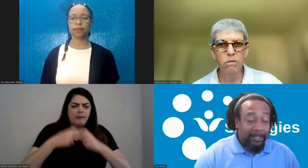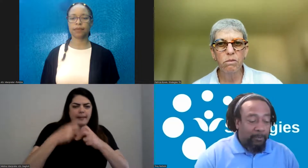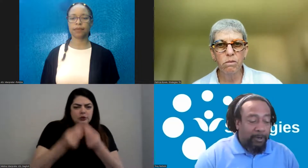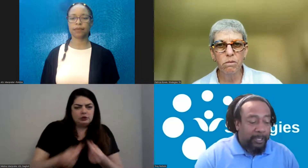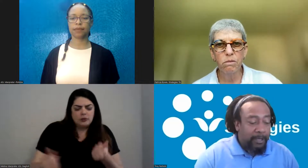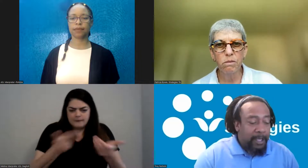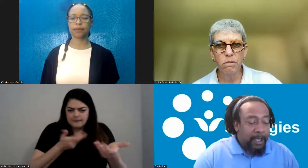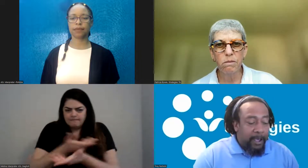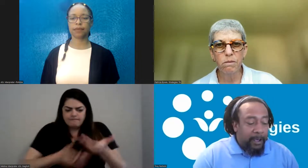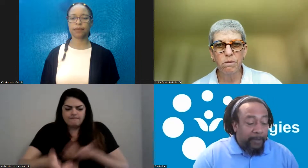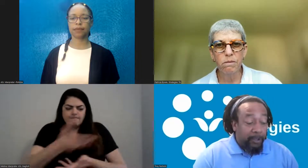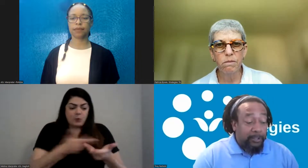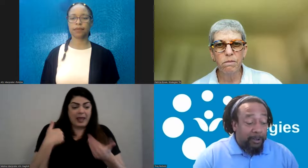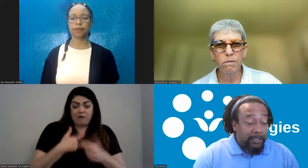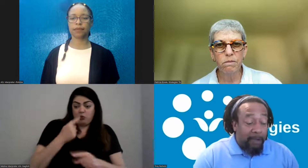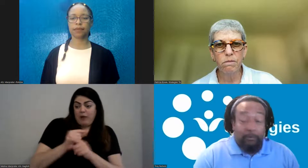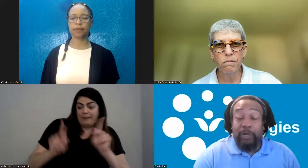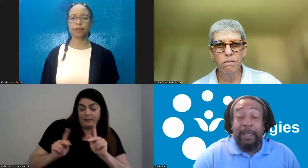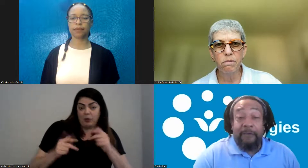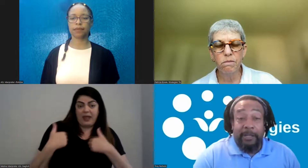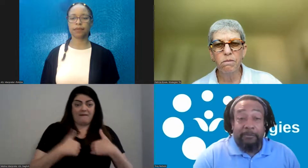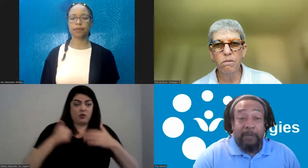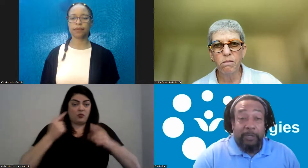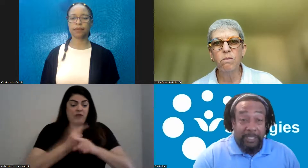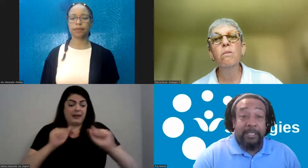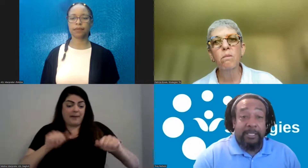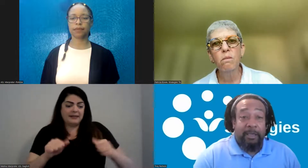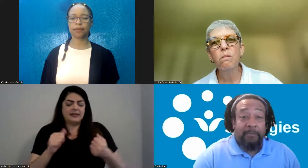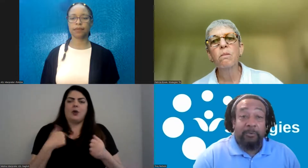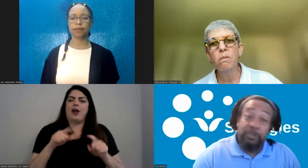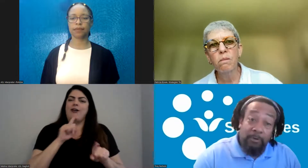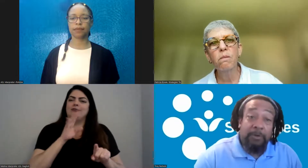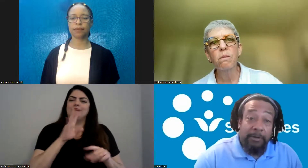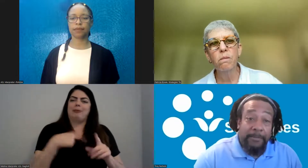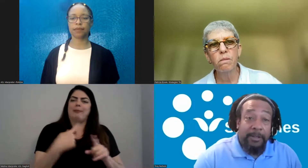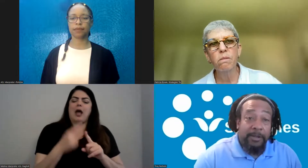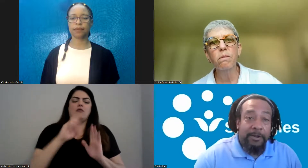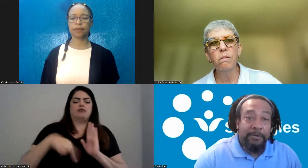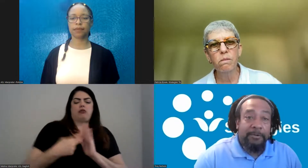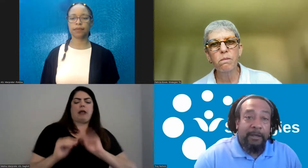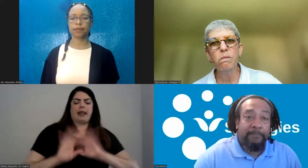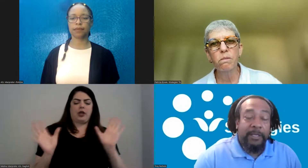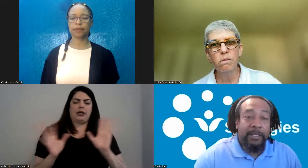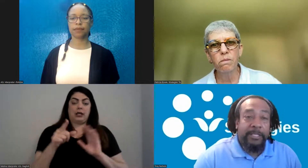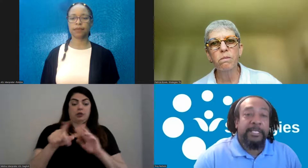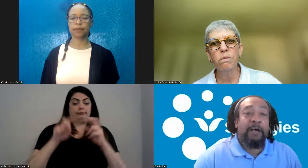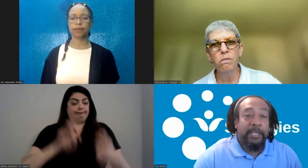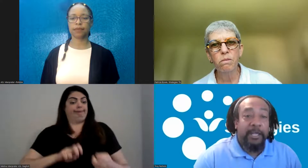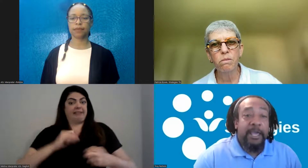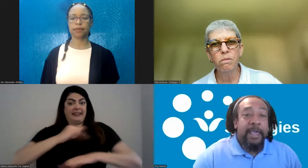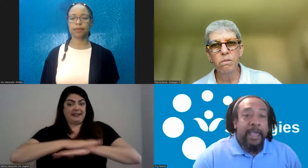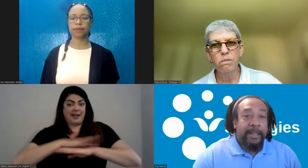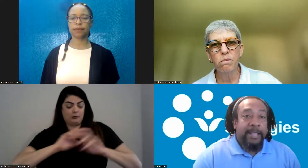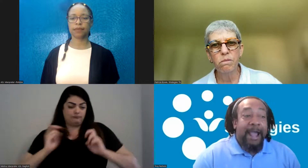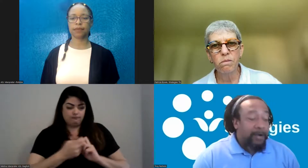to get this work done? We also talked about role clarity, right? Once you get to the table, what's your role going to be, in solving